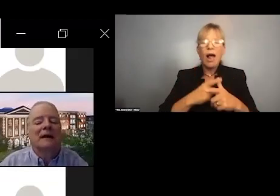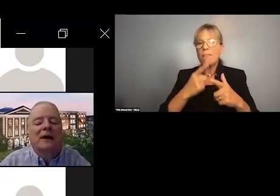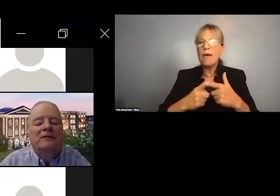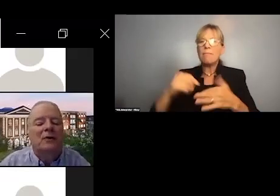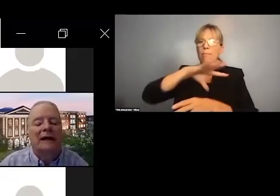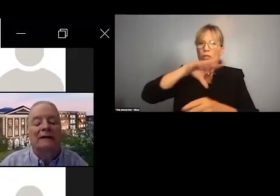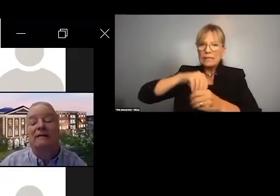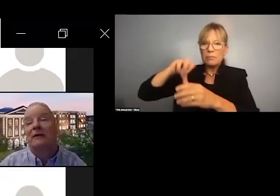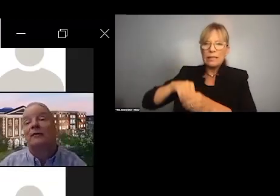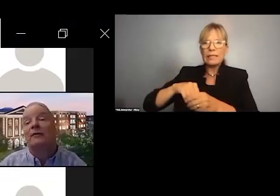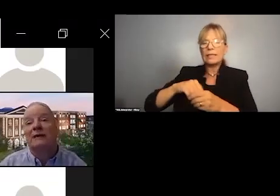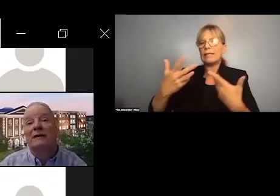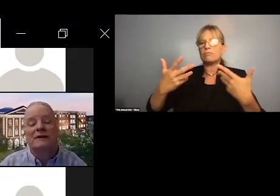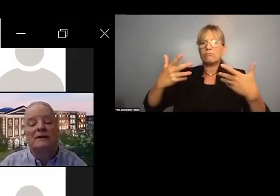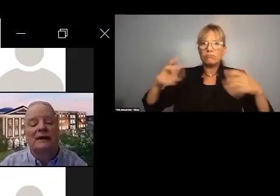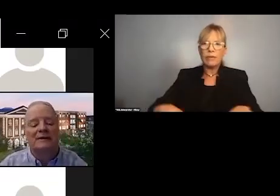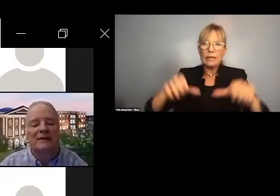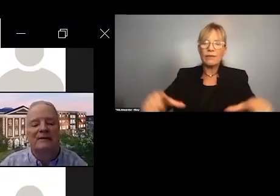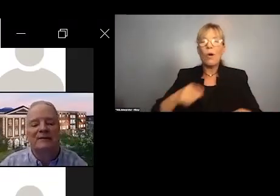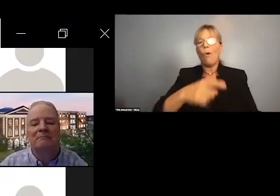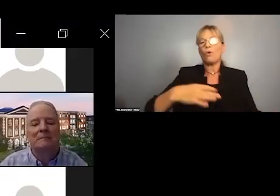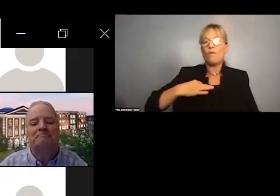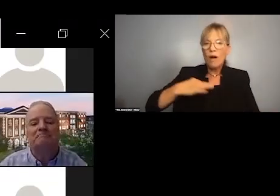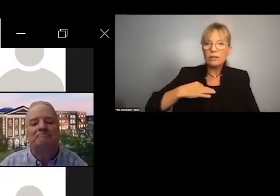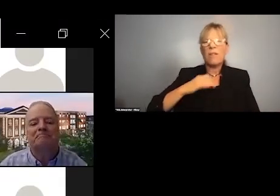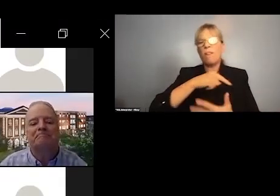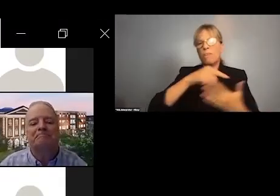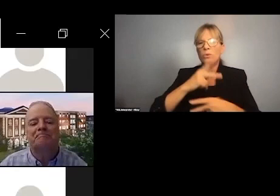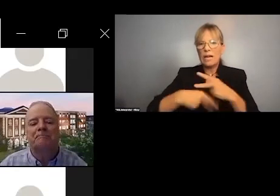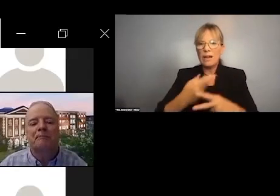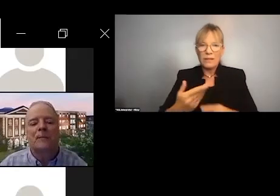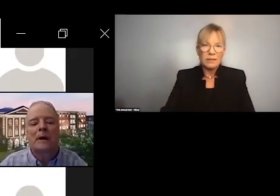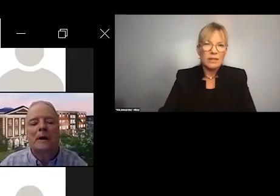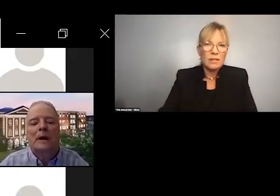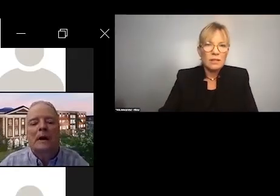like social activities or volunteer activities.